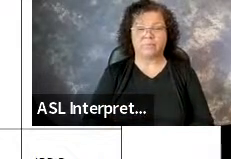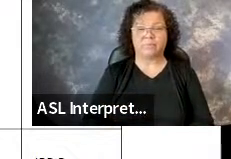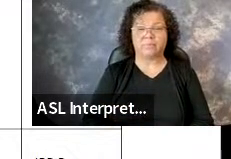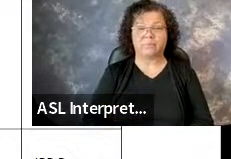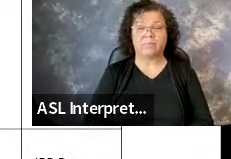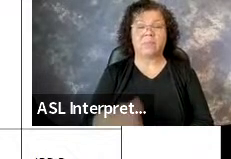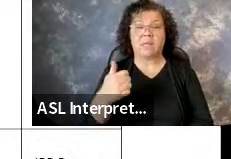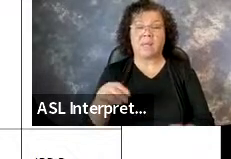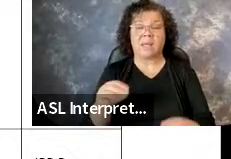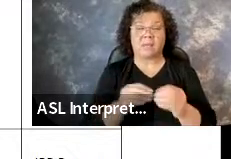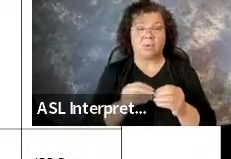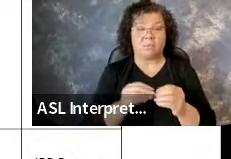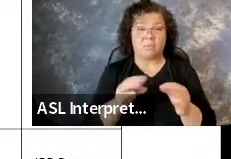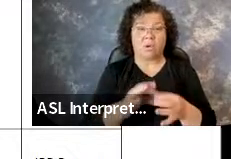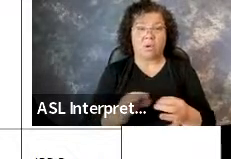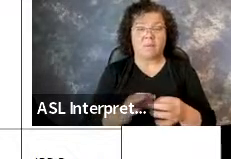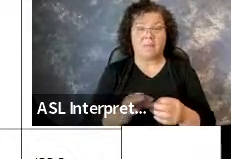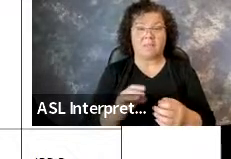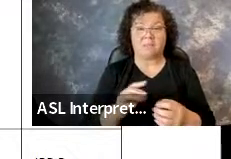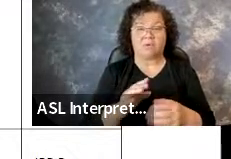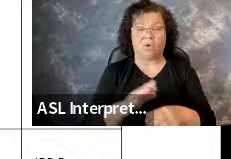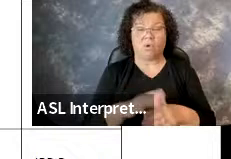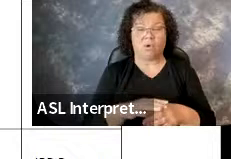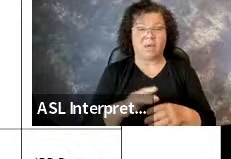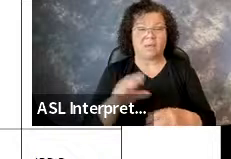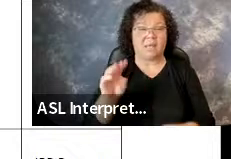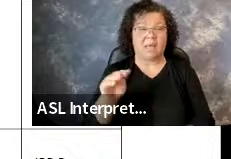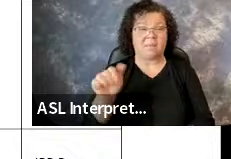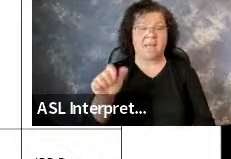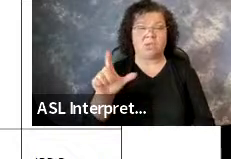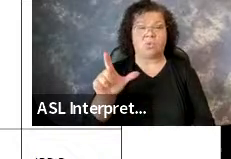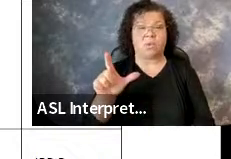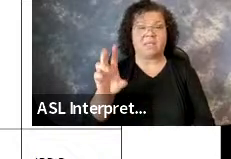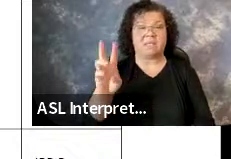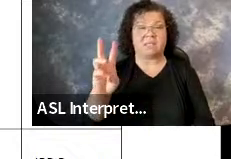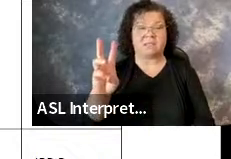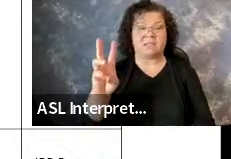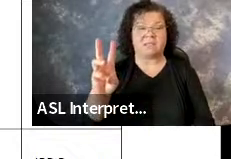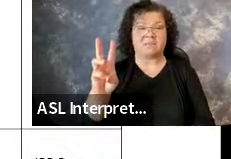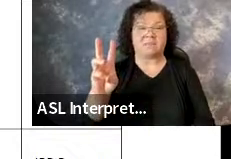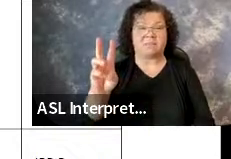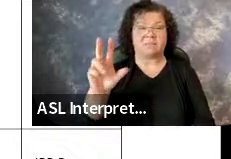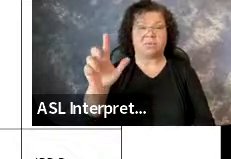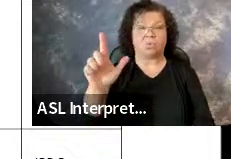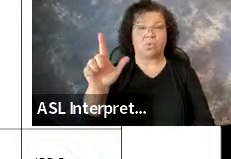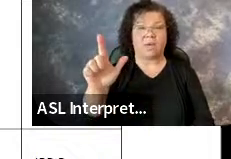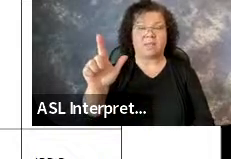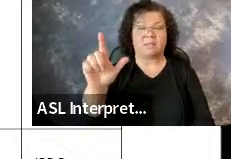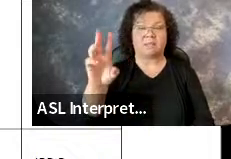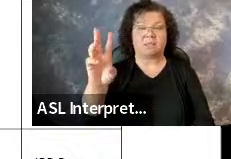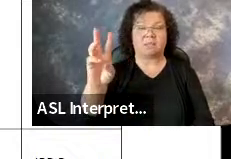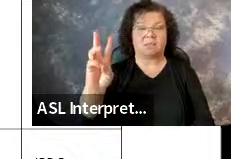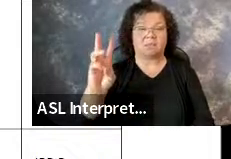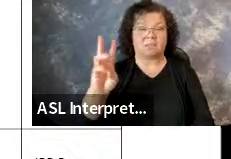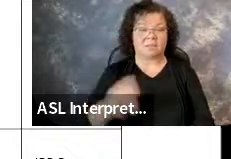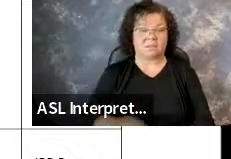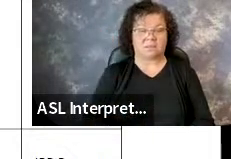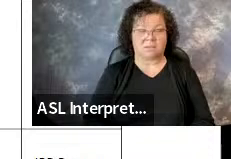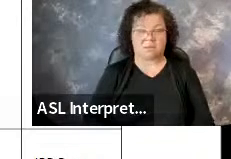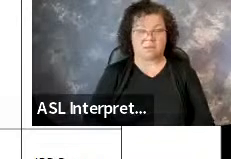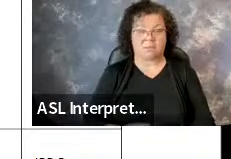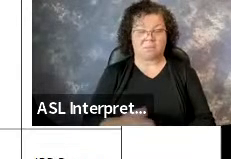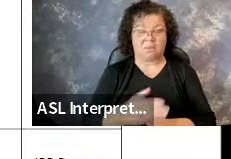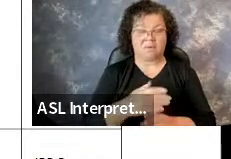Any other comments on MA 26 before we transition into our closing?